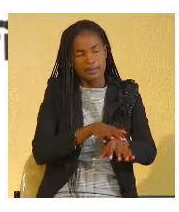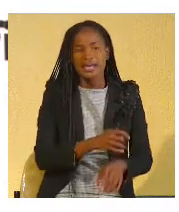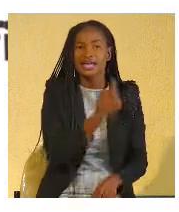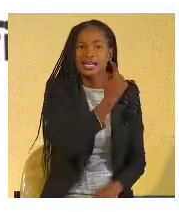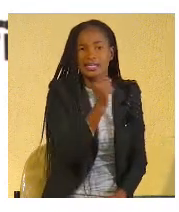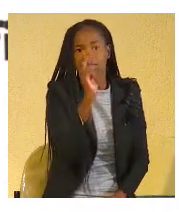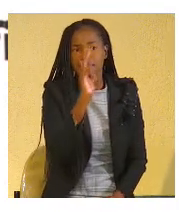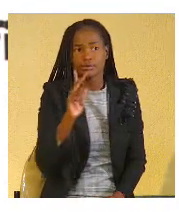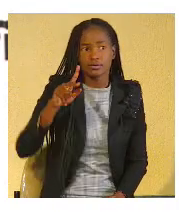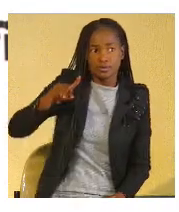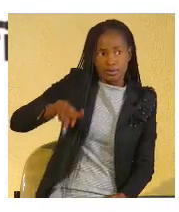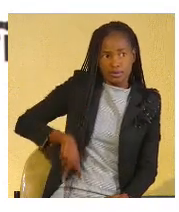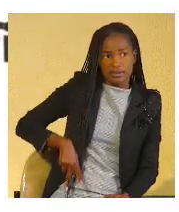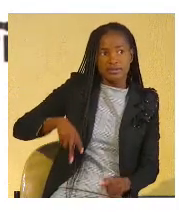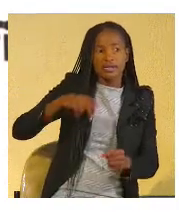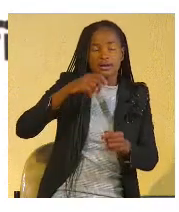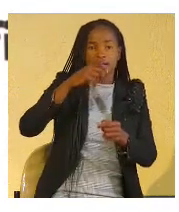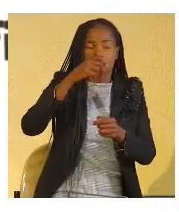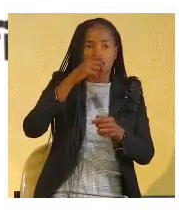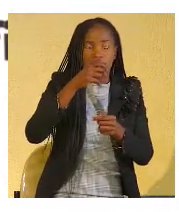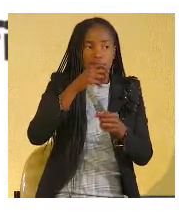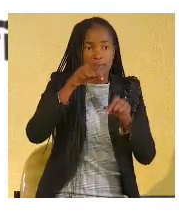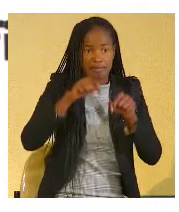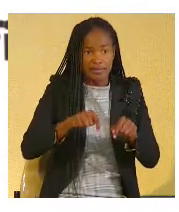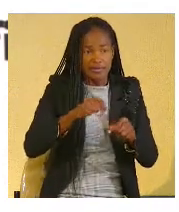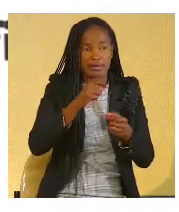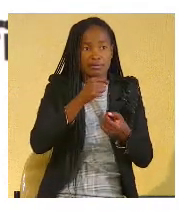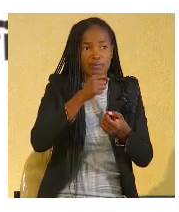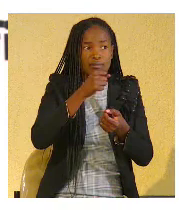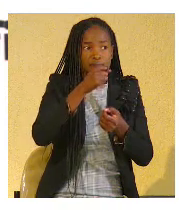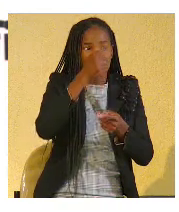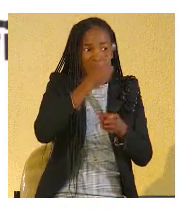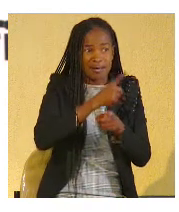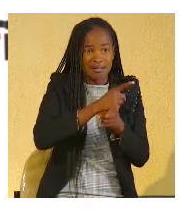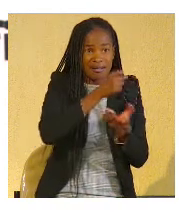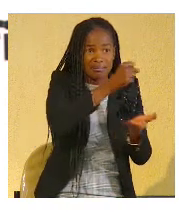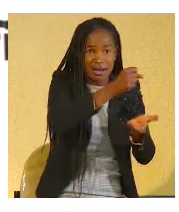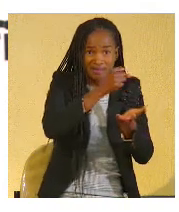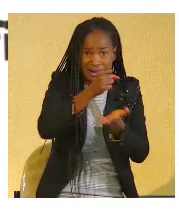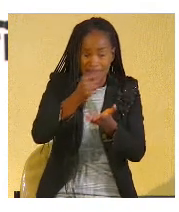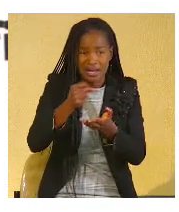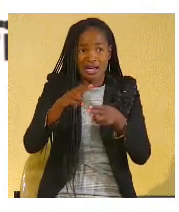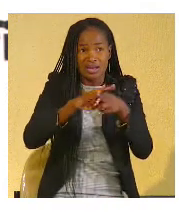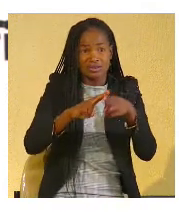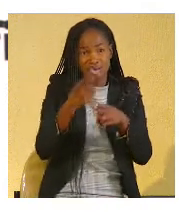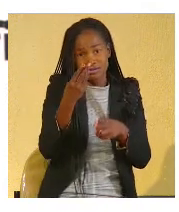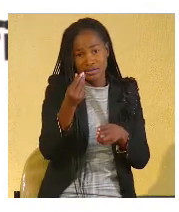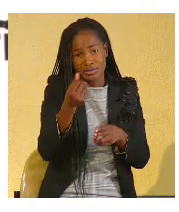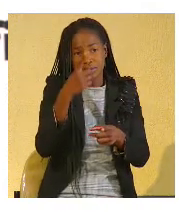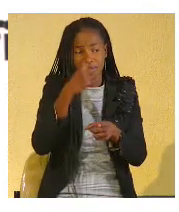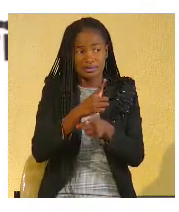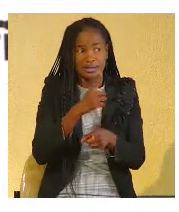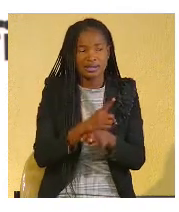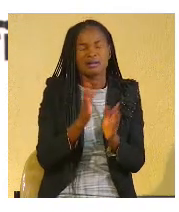they appeal to and encouraged to use those interventions